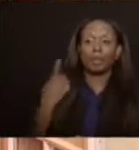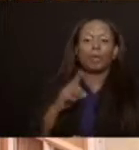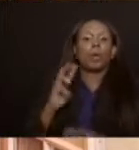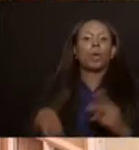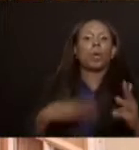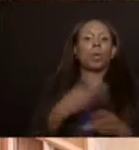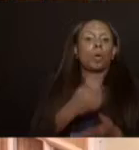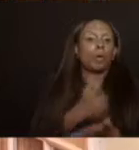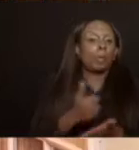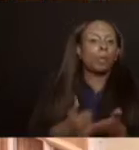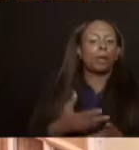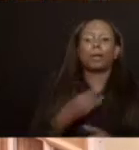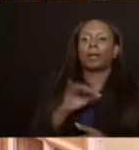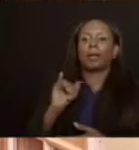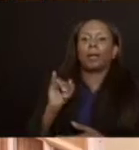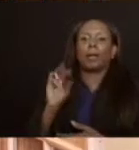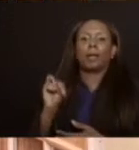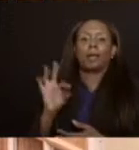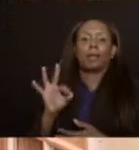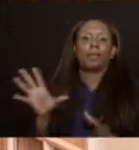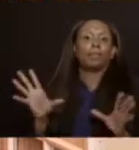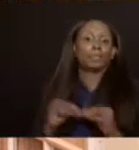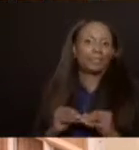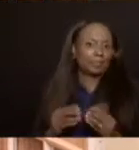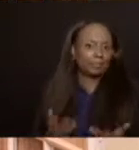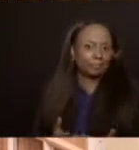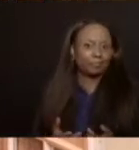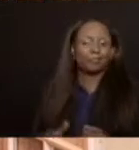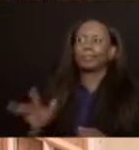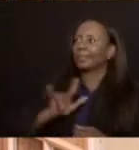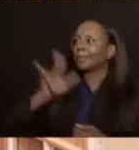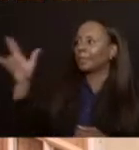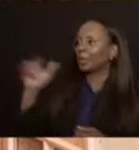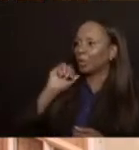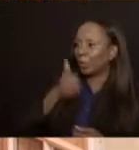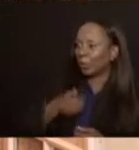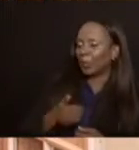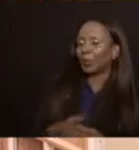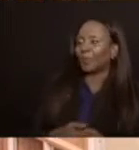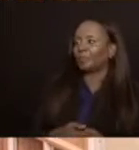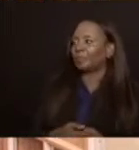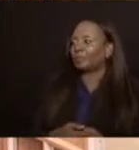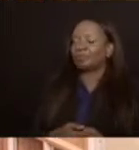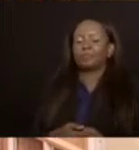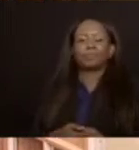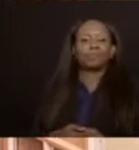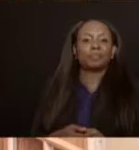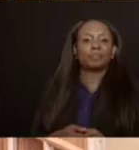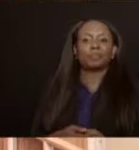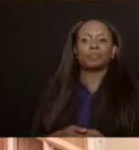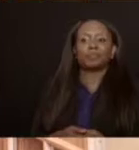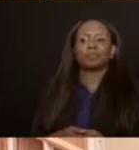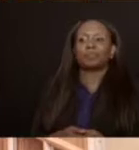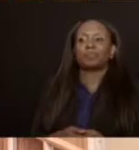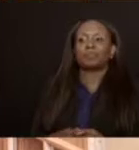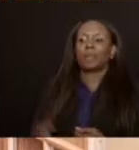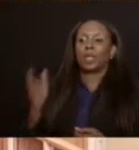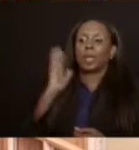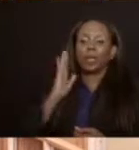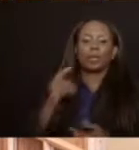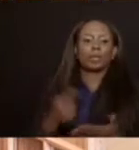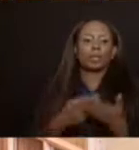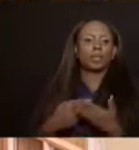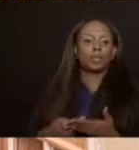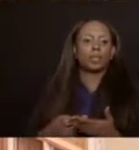meetings, but also to have meetings with the different elements of the United States government, and we'll be following up again on this other issue of